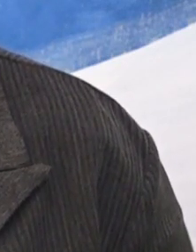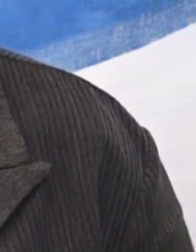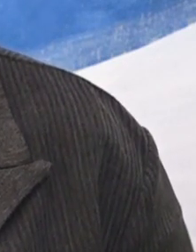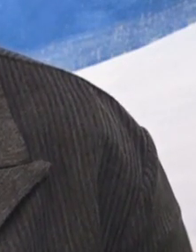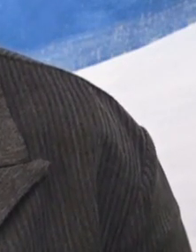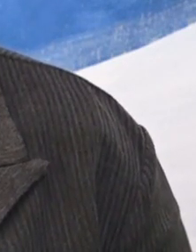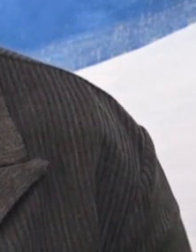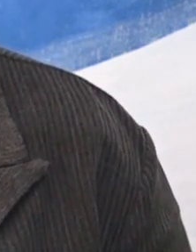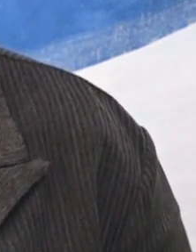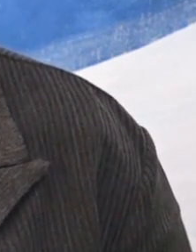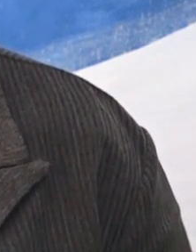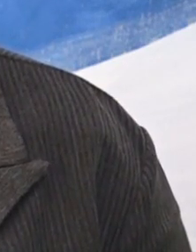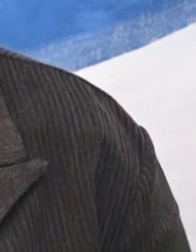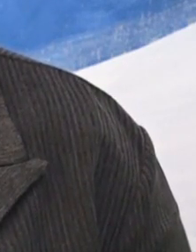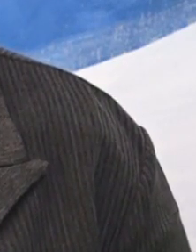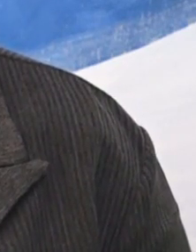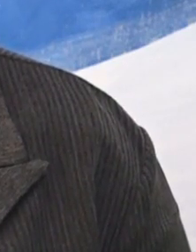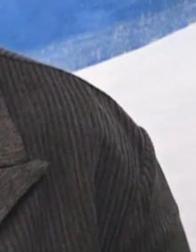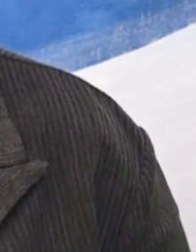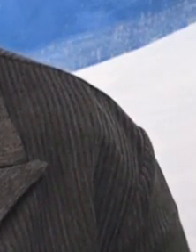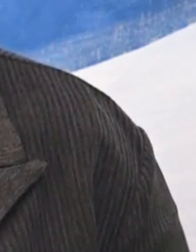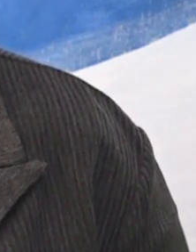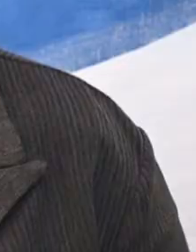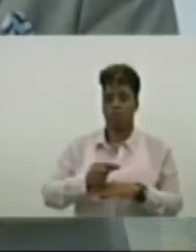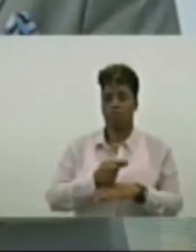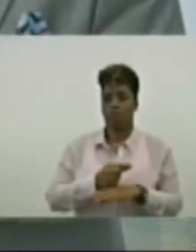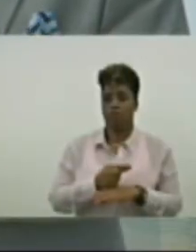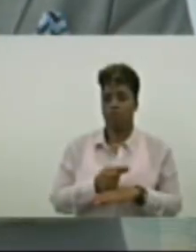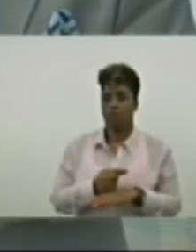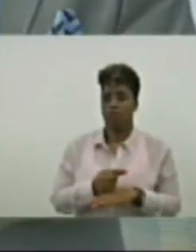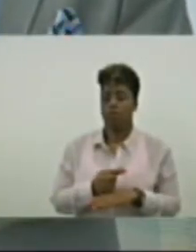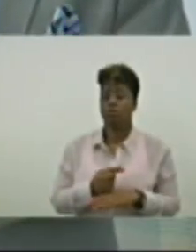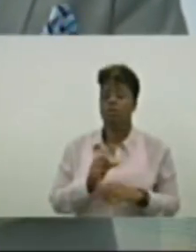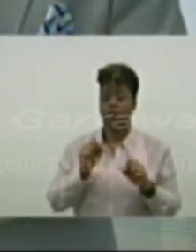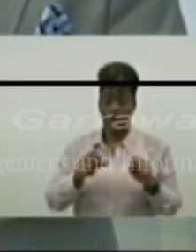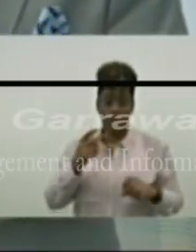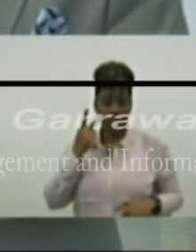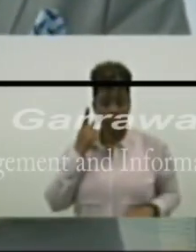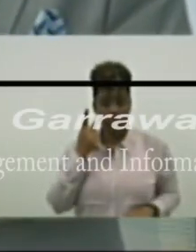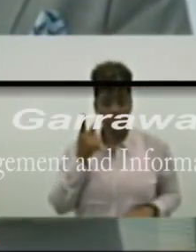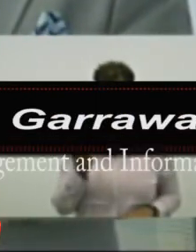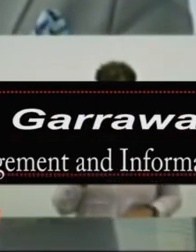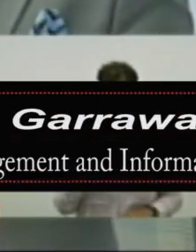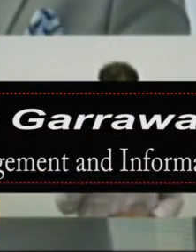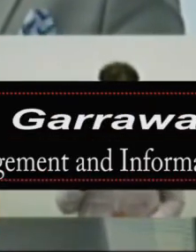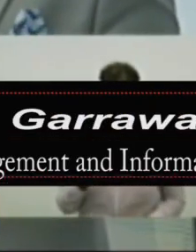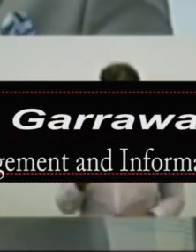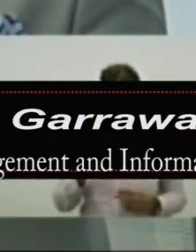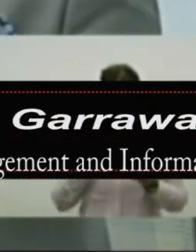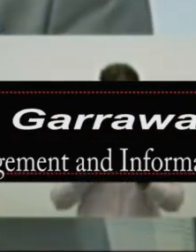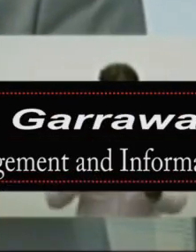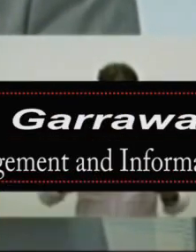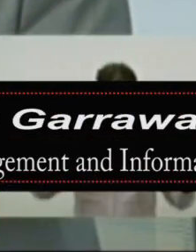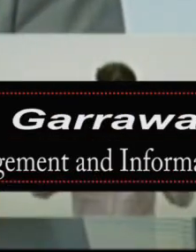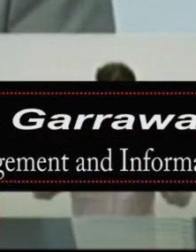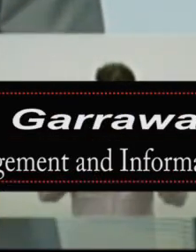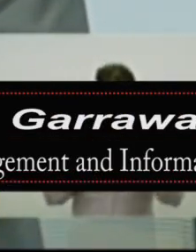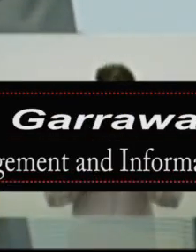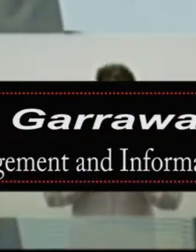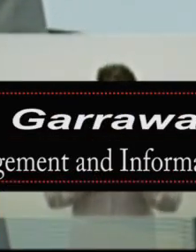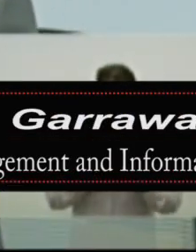wardens is a major booster for environmental protection we could see the the value of